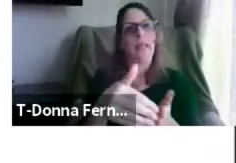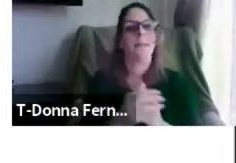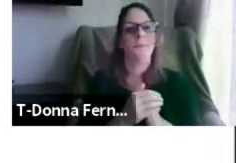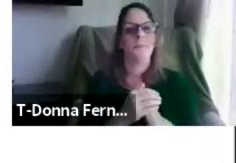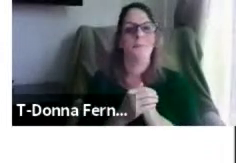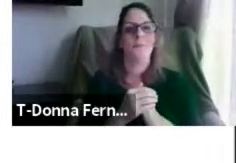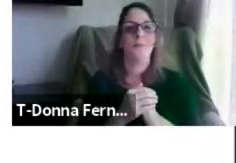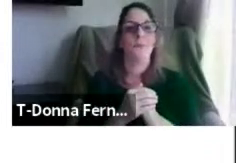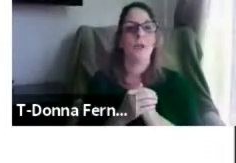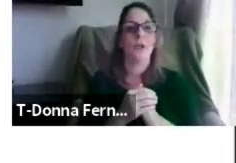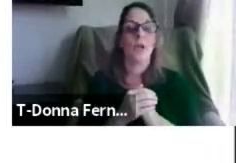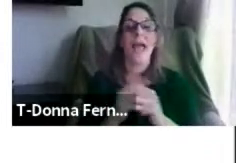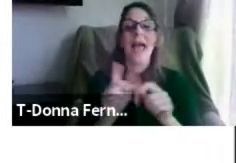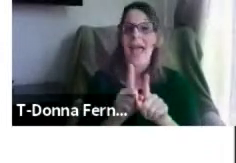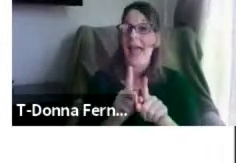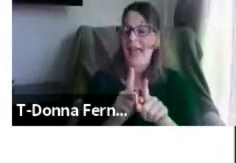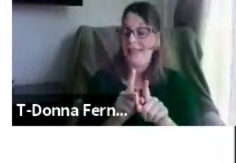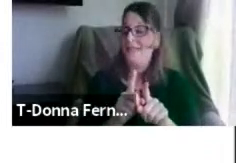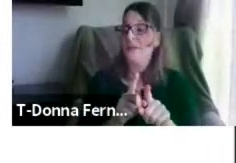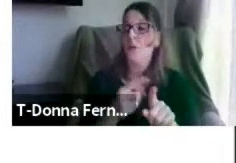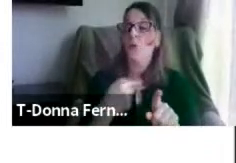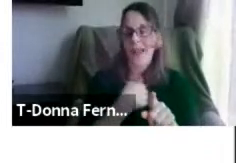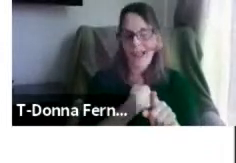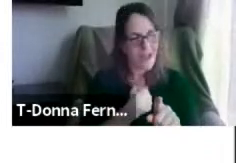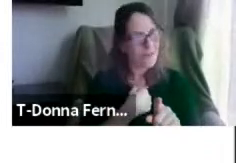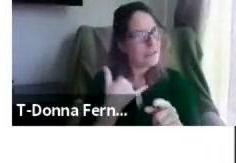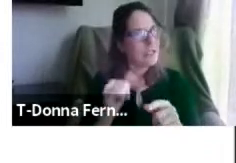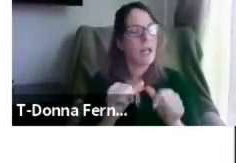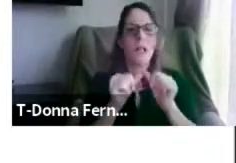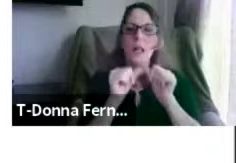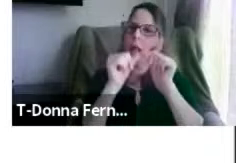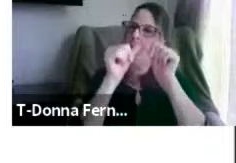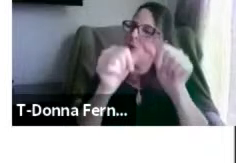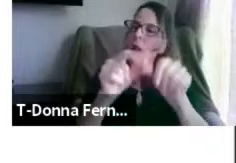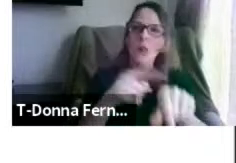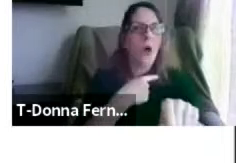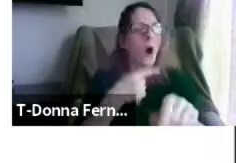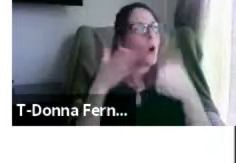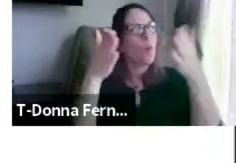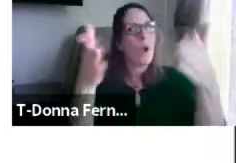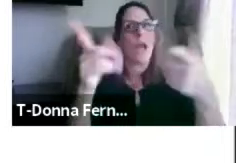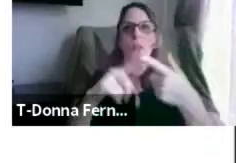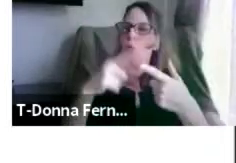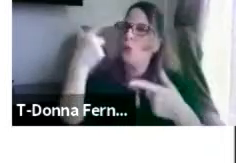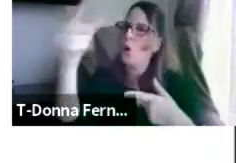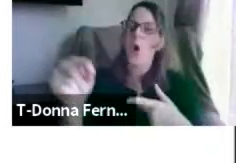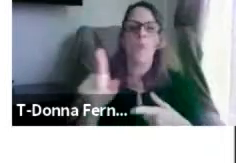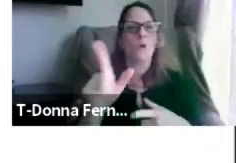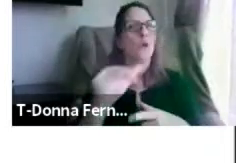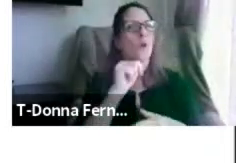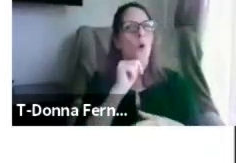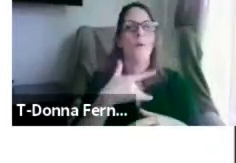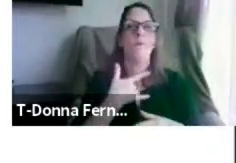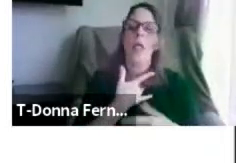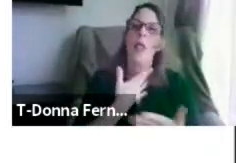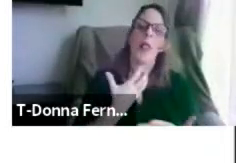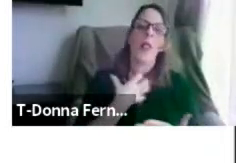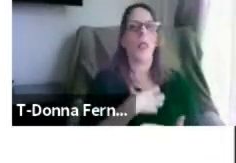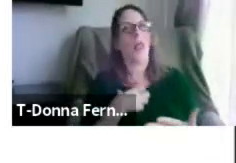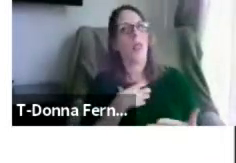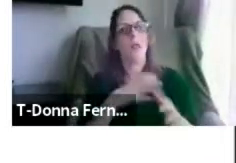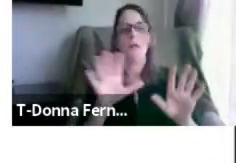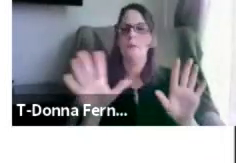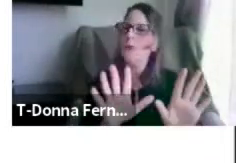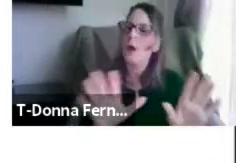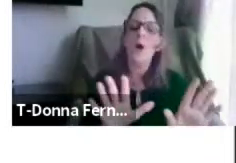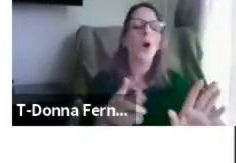Okay, so as we know, we have a long road ahead of us. Don't let that discourage you. We're a community. We can come out of